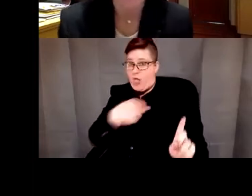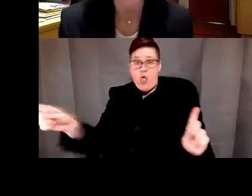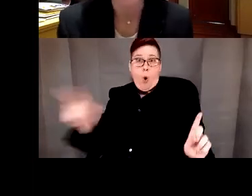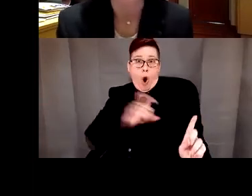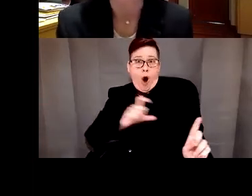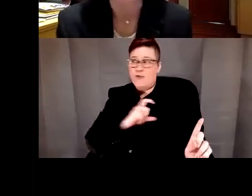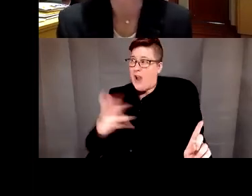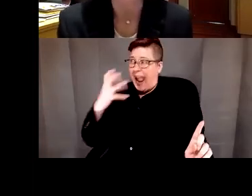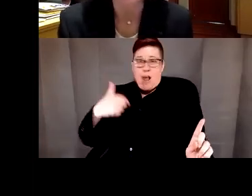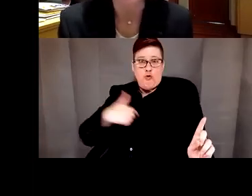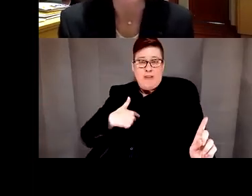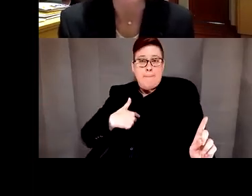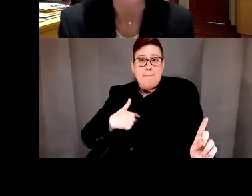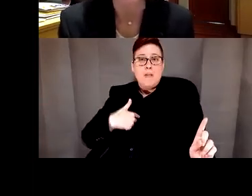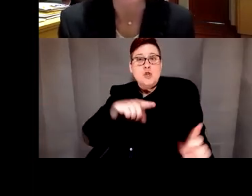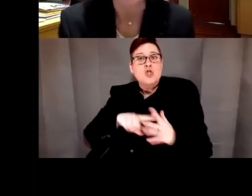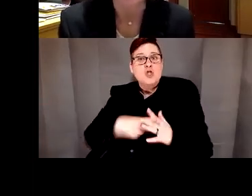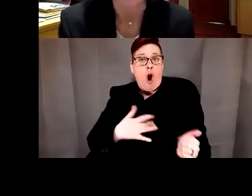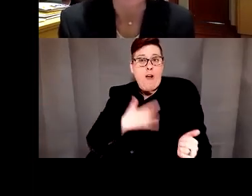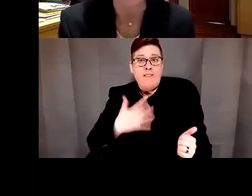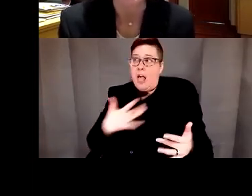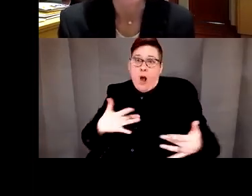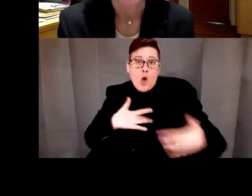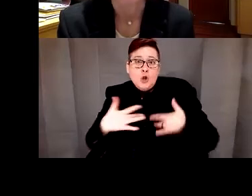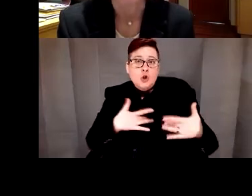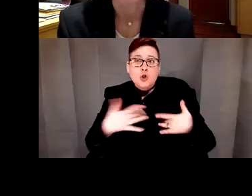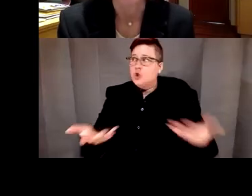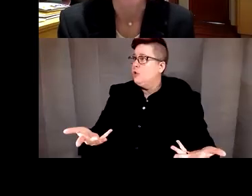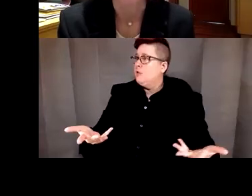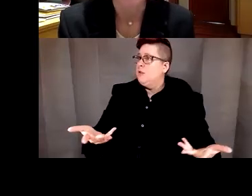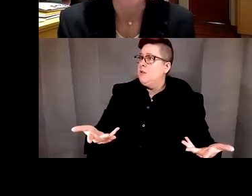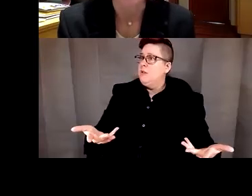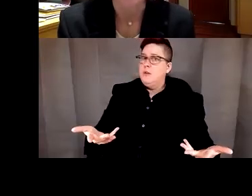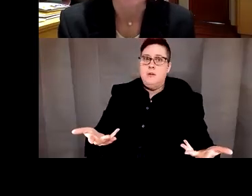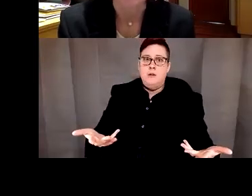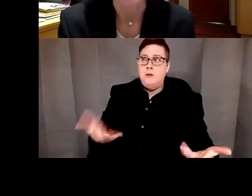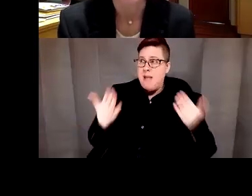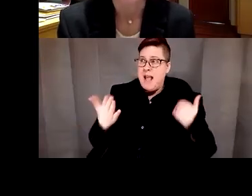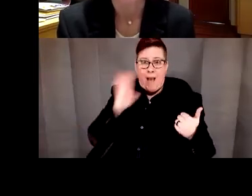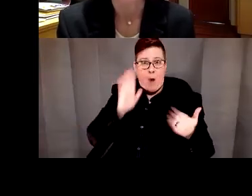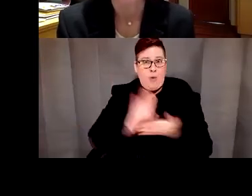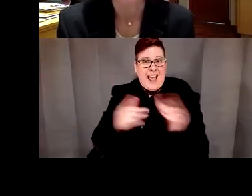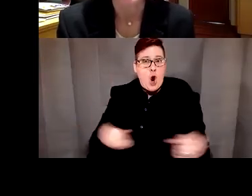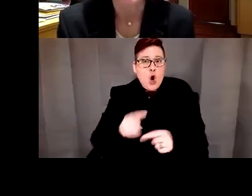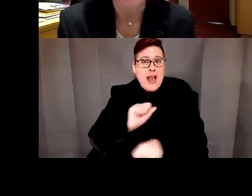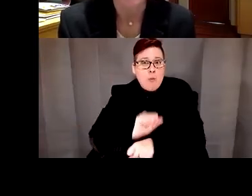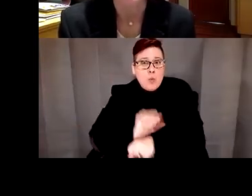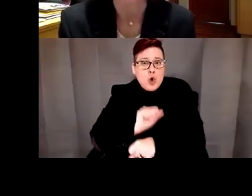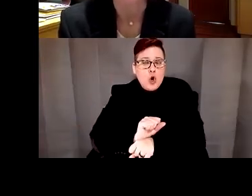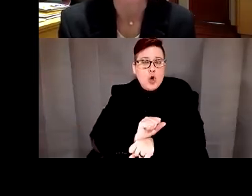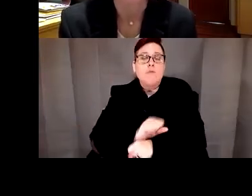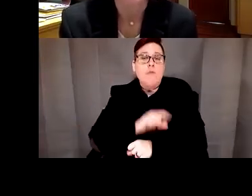so angry at her, and she started to feel concerned about getting hurt. She told me